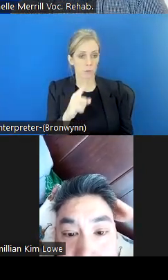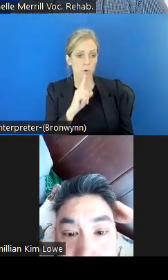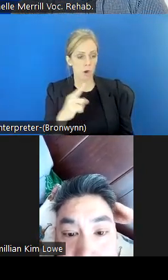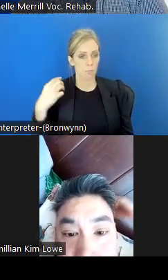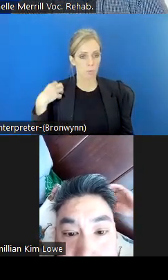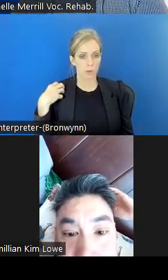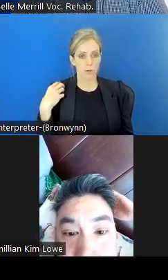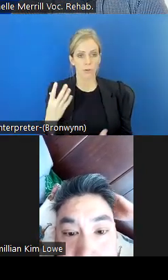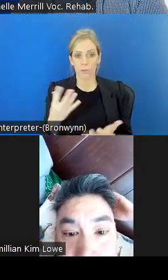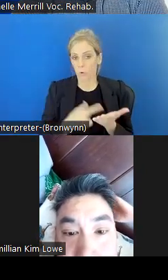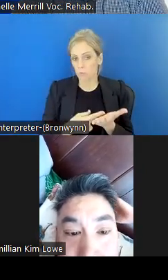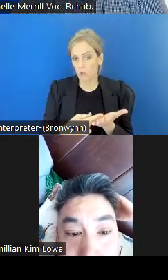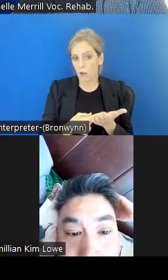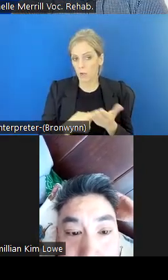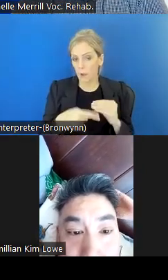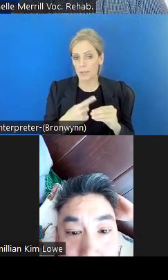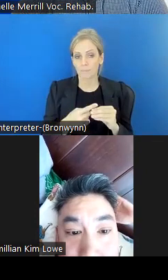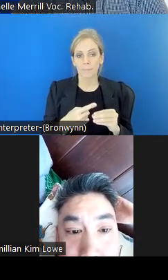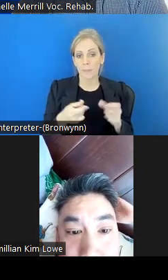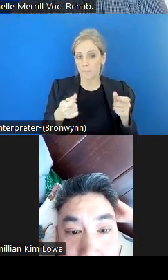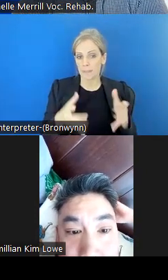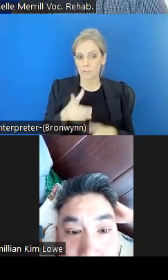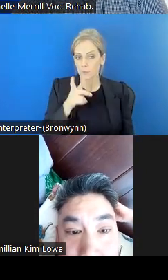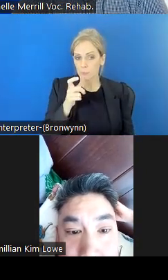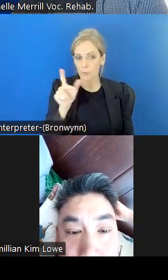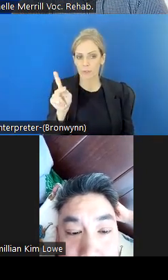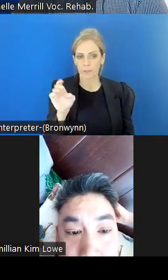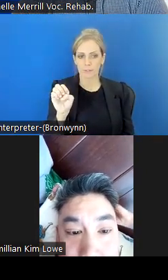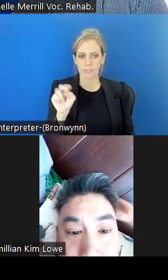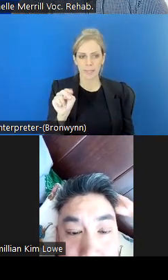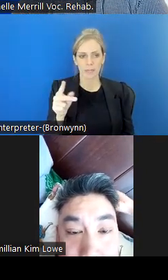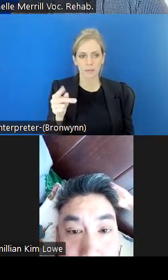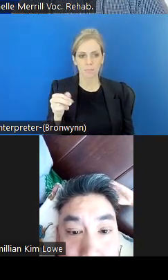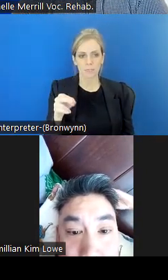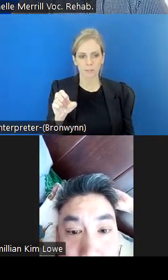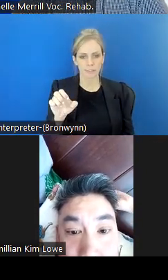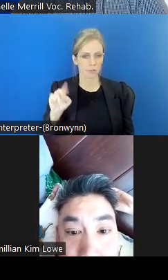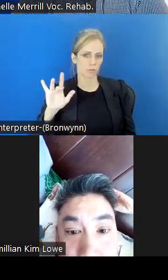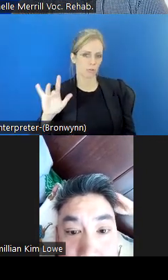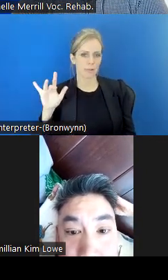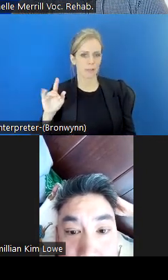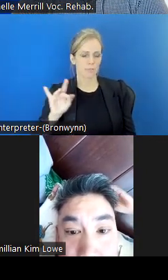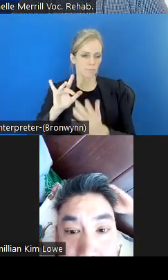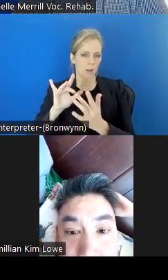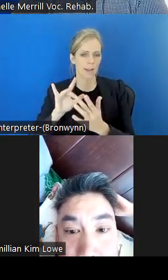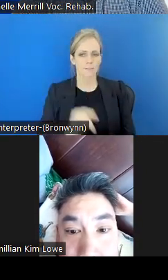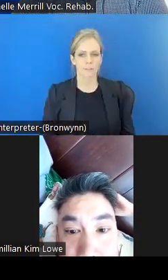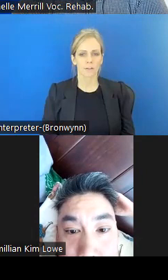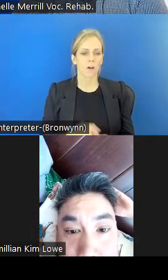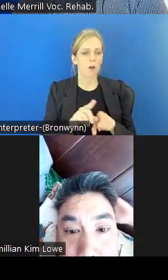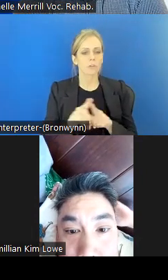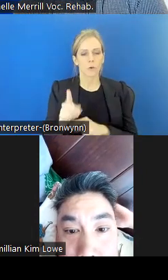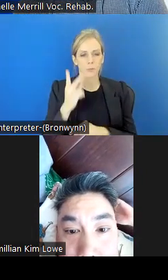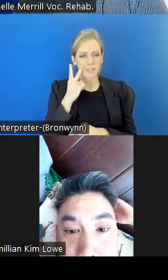talk about this, Ken Pearson is our manager, and that's how you would get in touch. And again, the links to all of our social media.